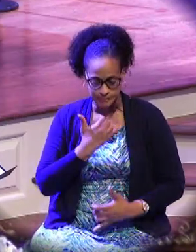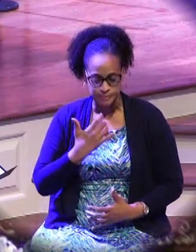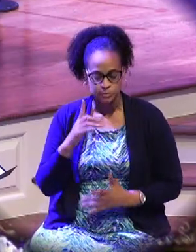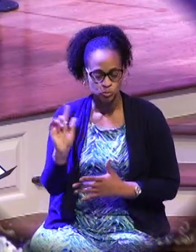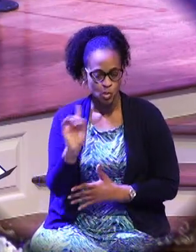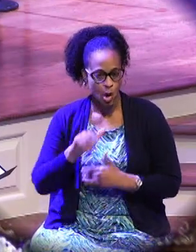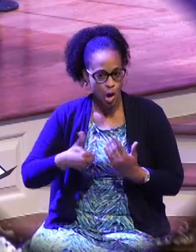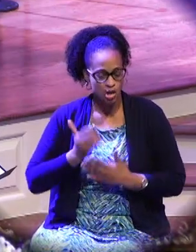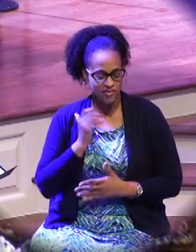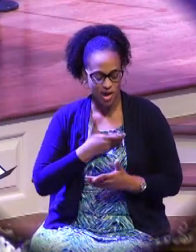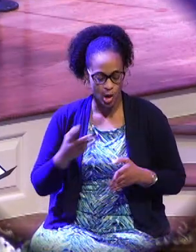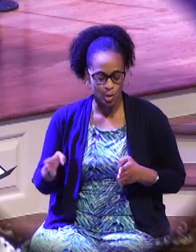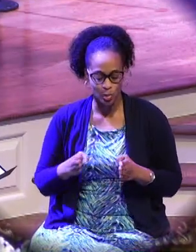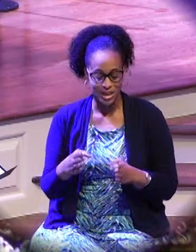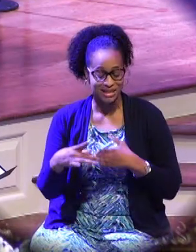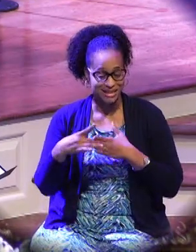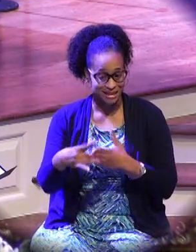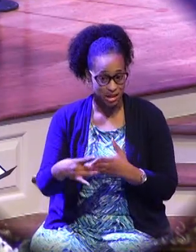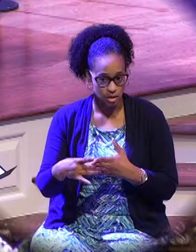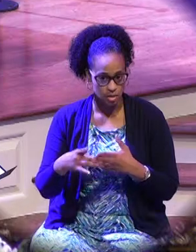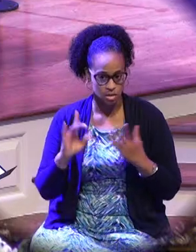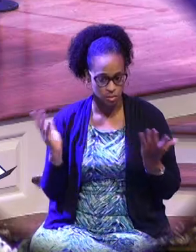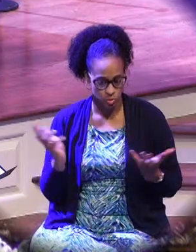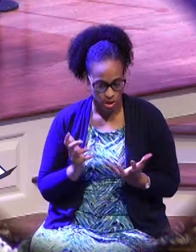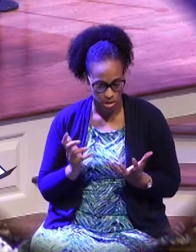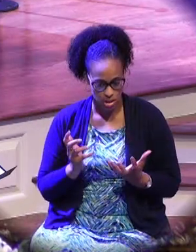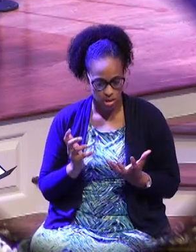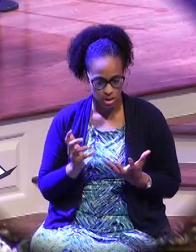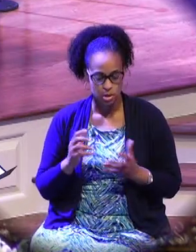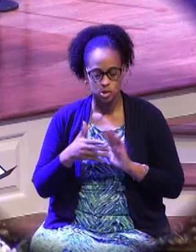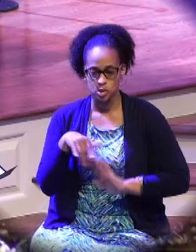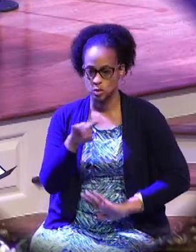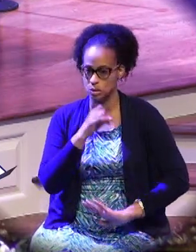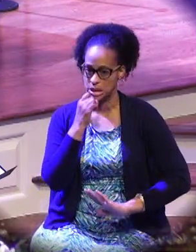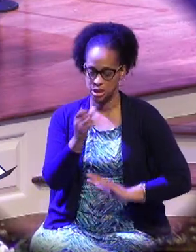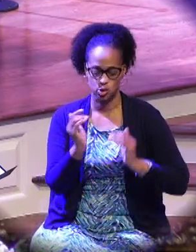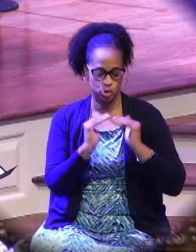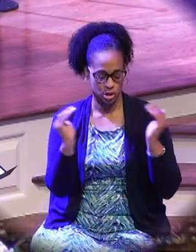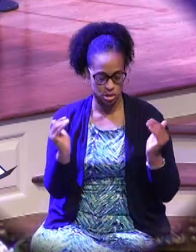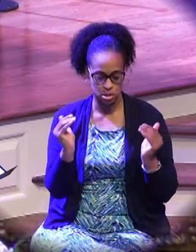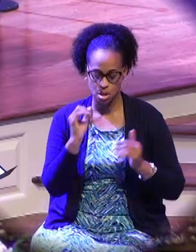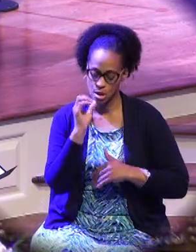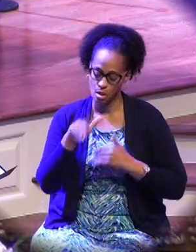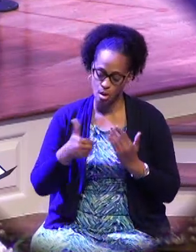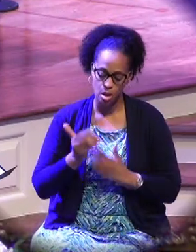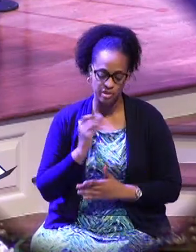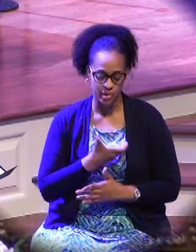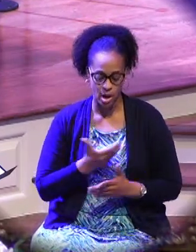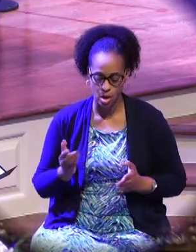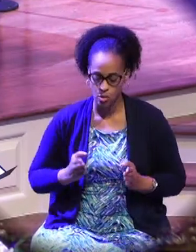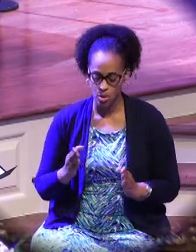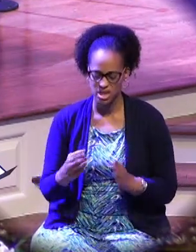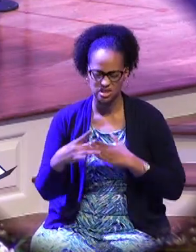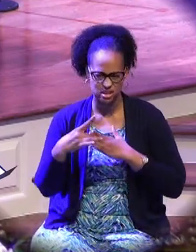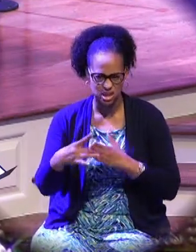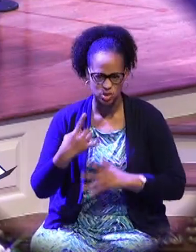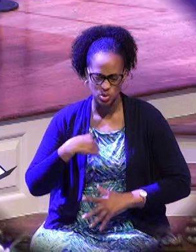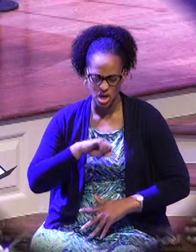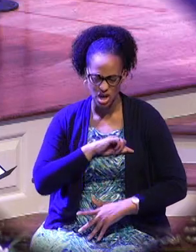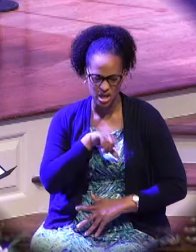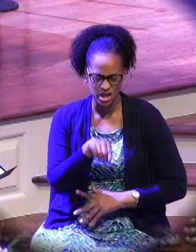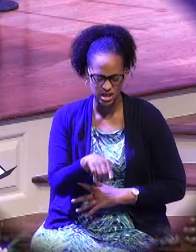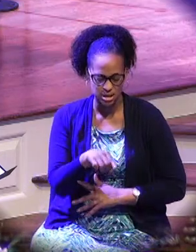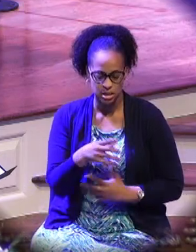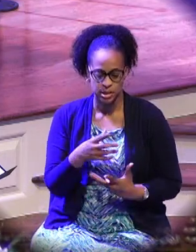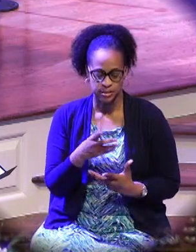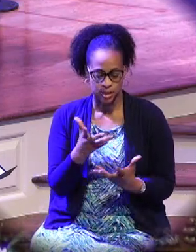of our ways lead to injustice. That all of our ways lead to us trying to preserve